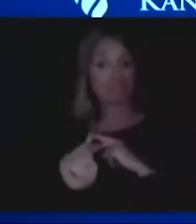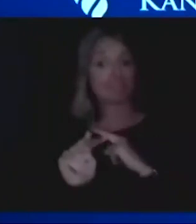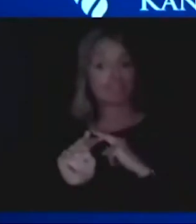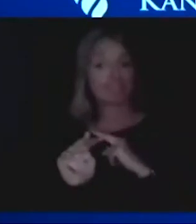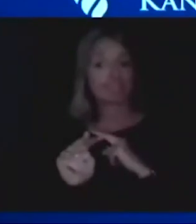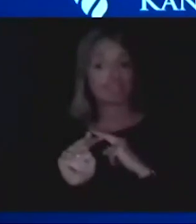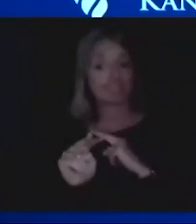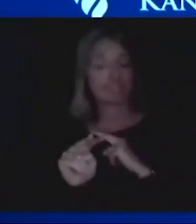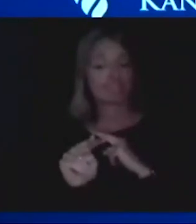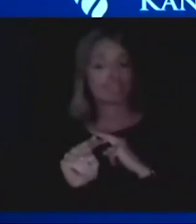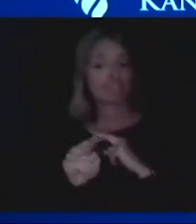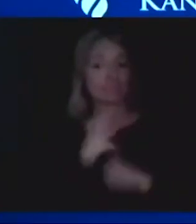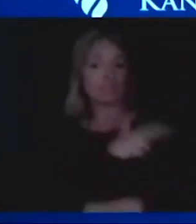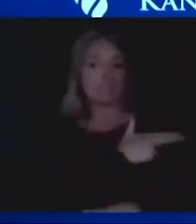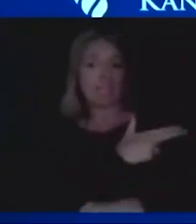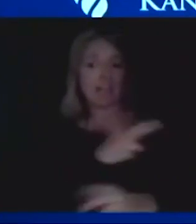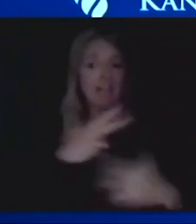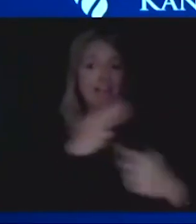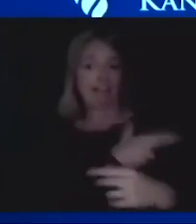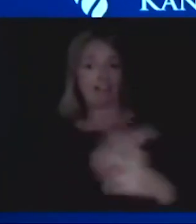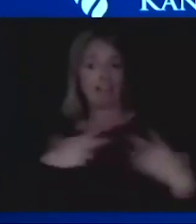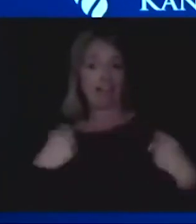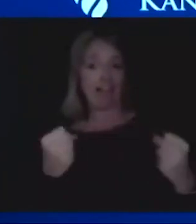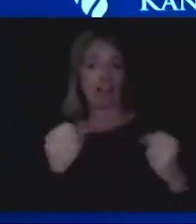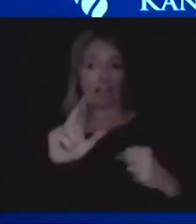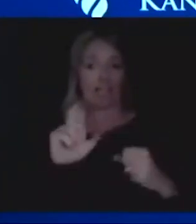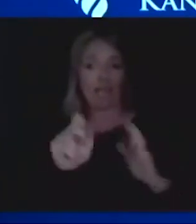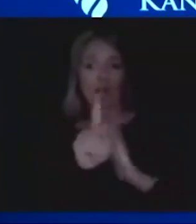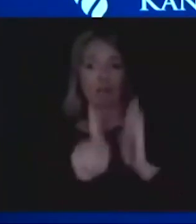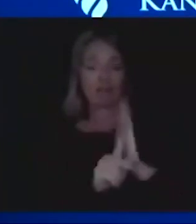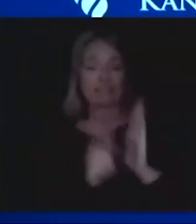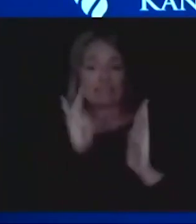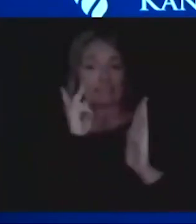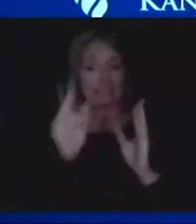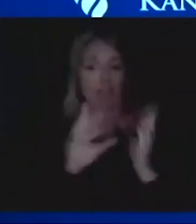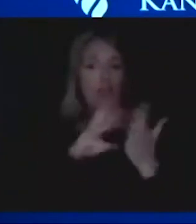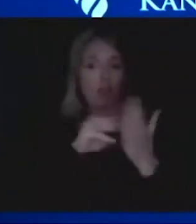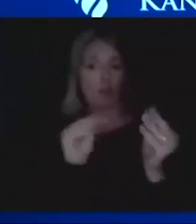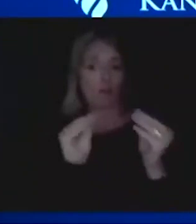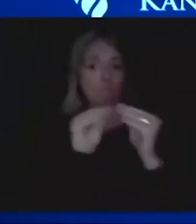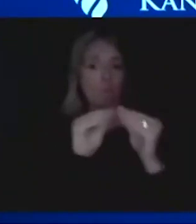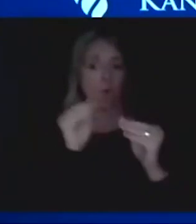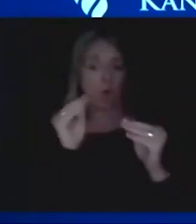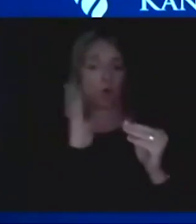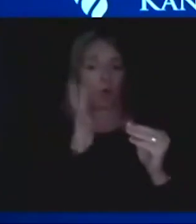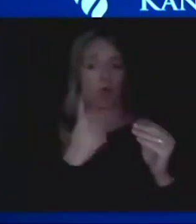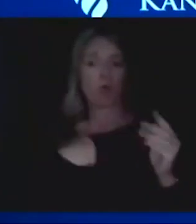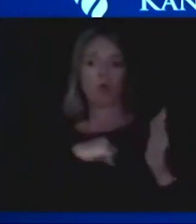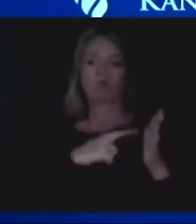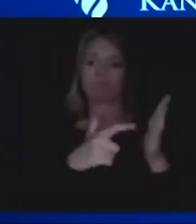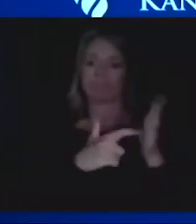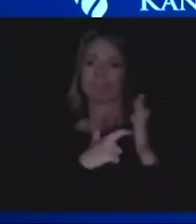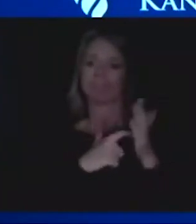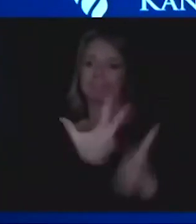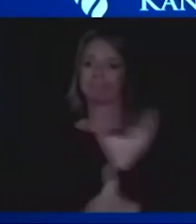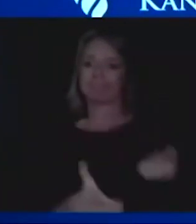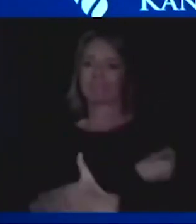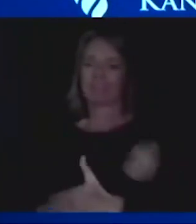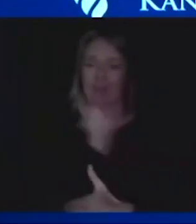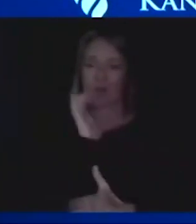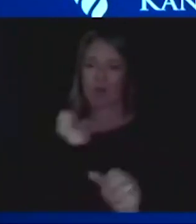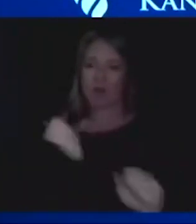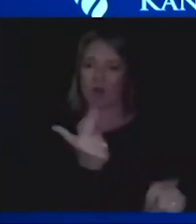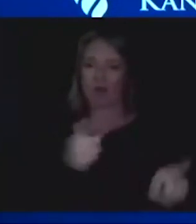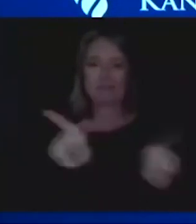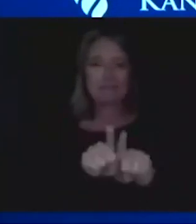here over the next few days, and we'll learn more about that. But I think we're all going to be requiring mandatory vaccinations, just as we do for influenza and other